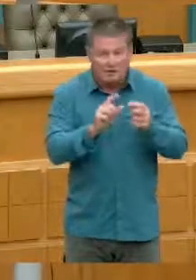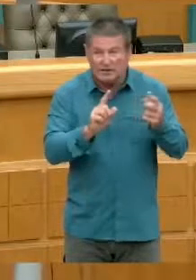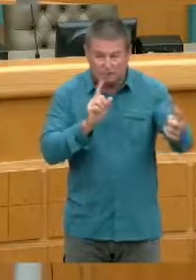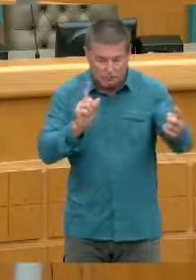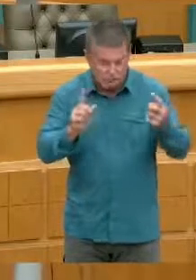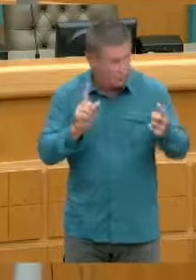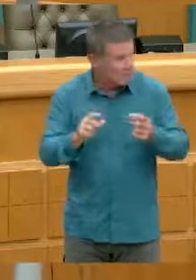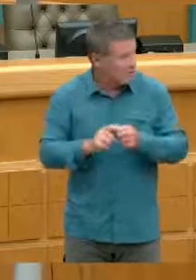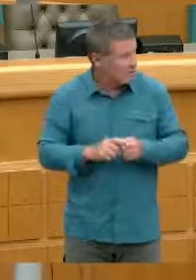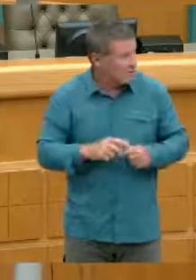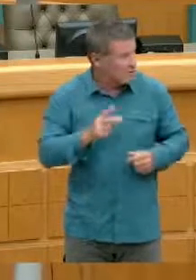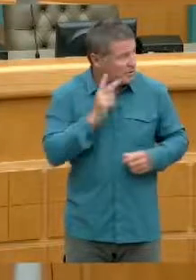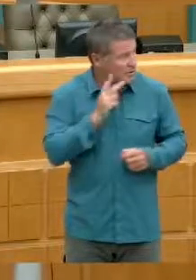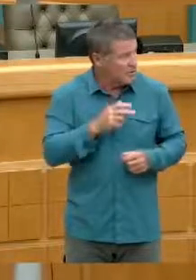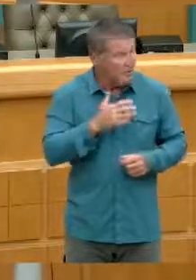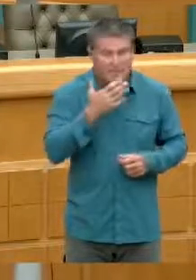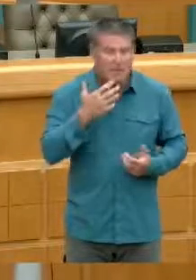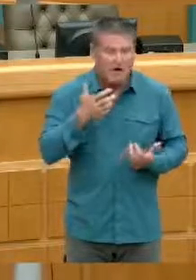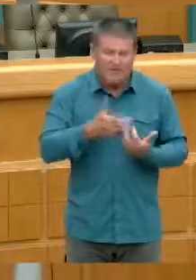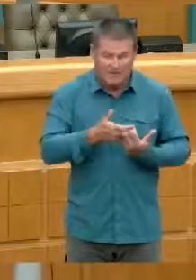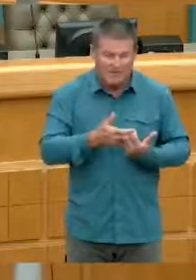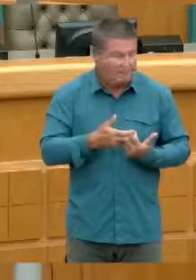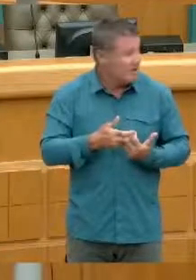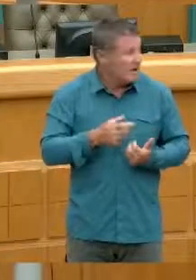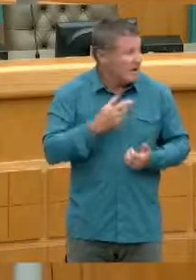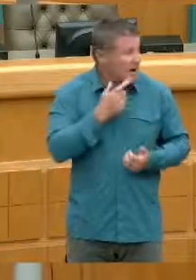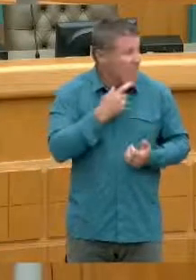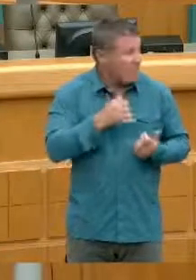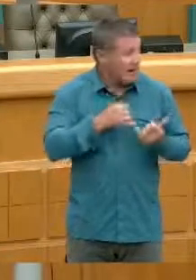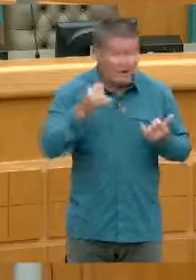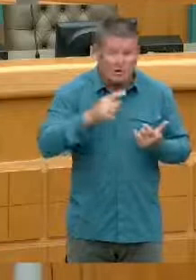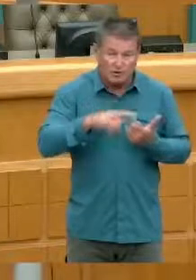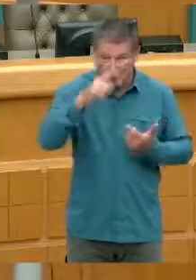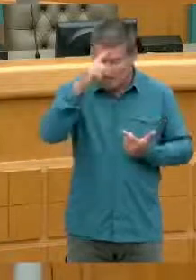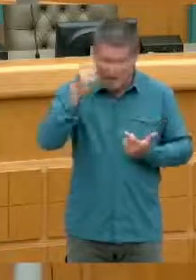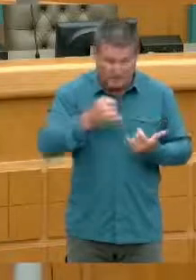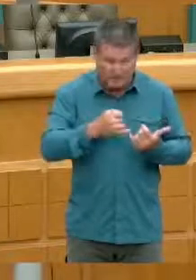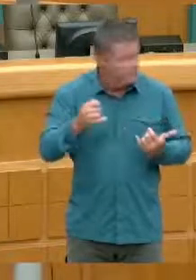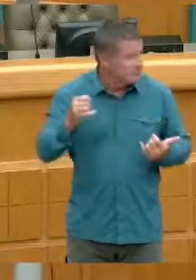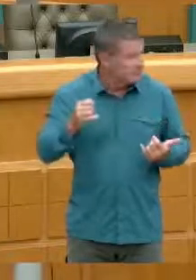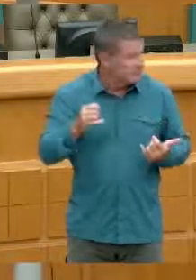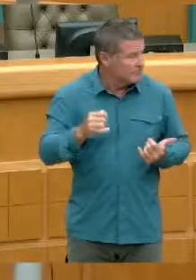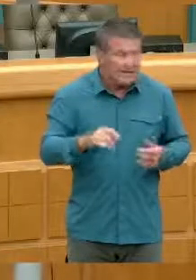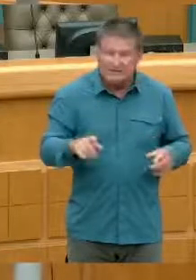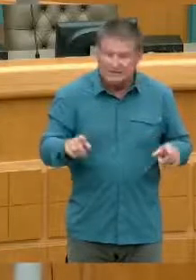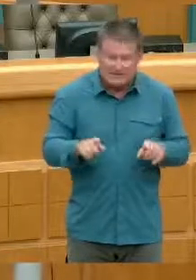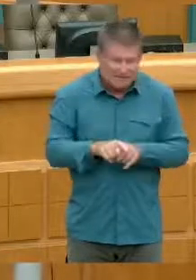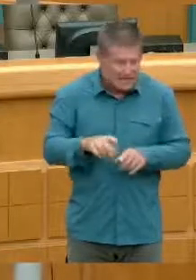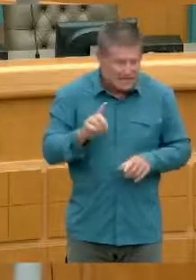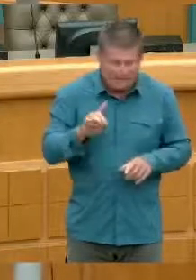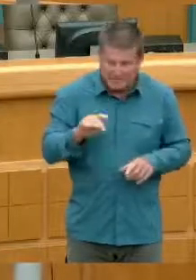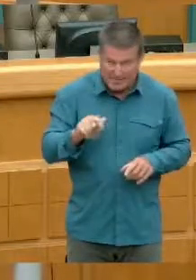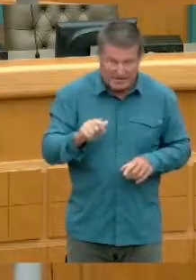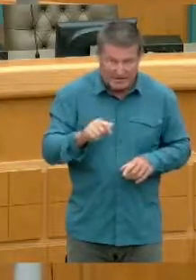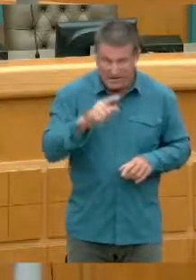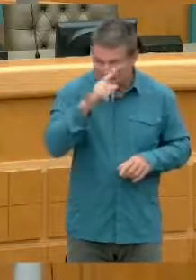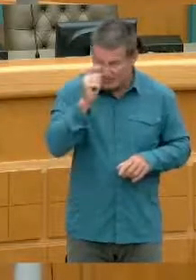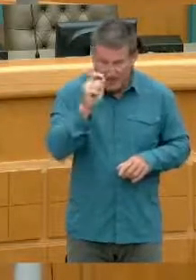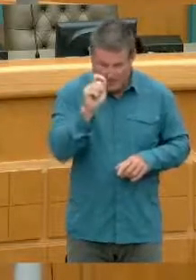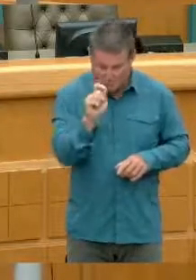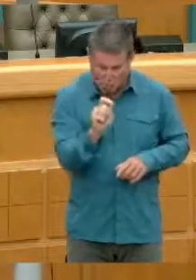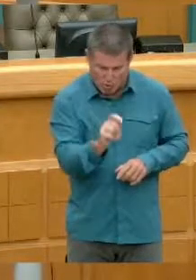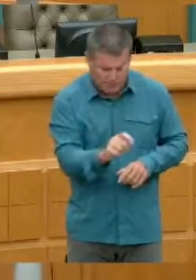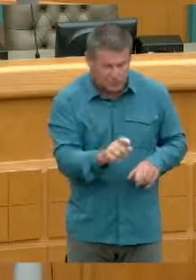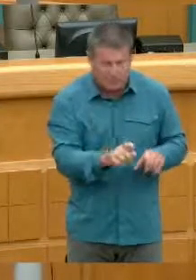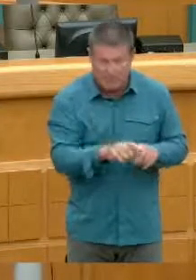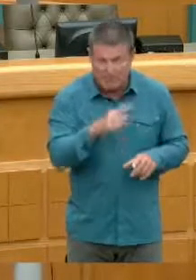symptomatic. You can see there's a lot better fit of the red line to the black line here. Again, it's the same data. The black points are the same. The black line